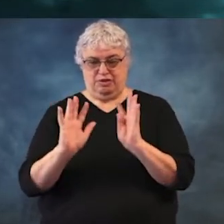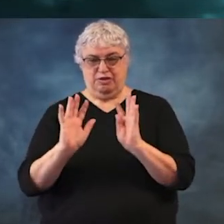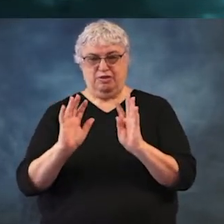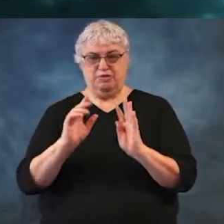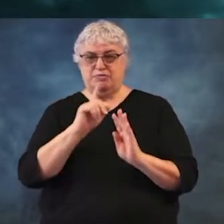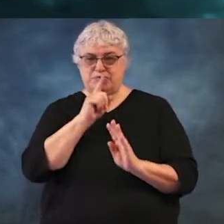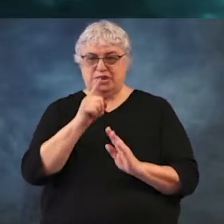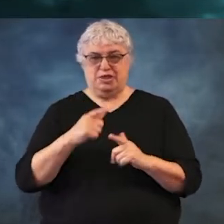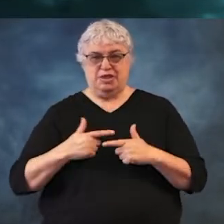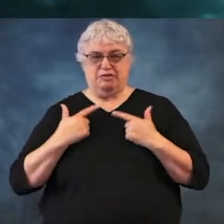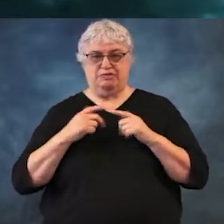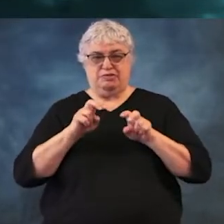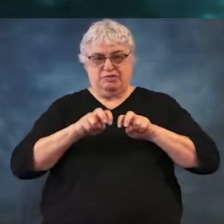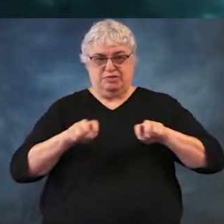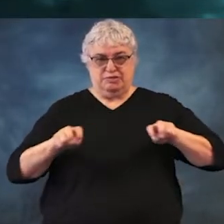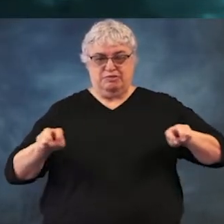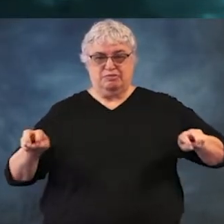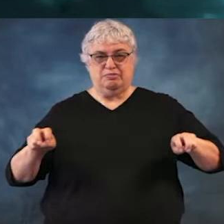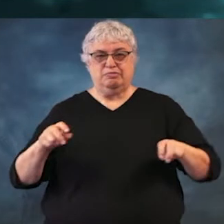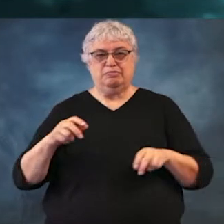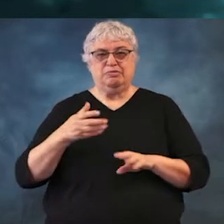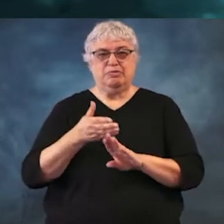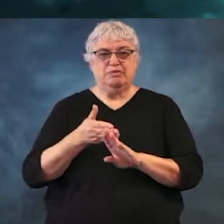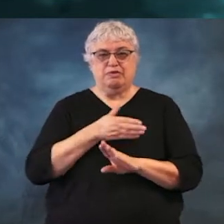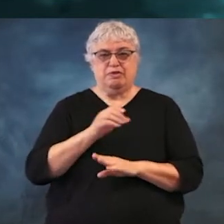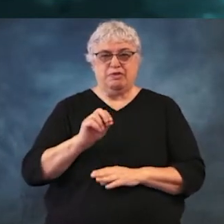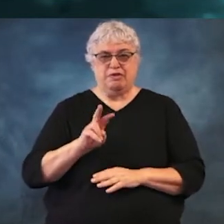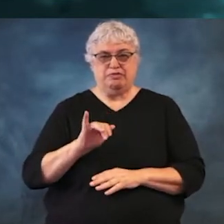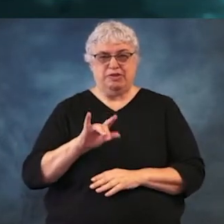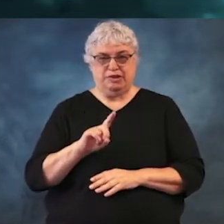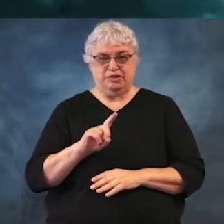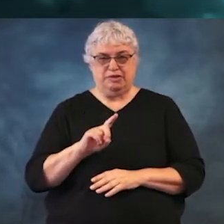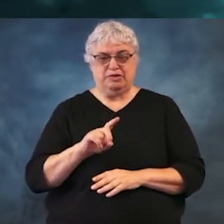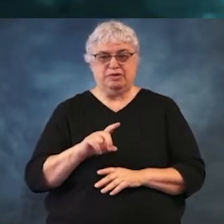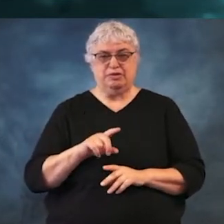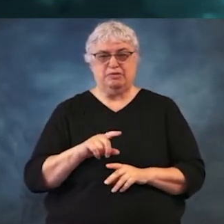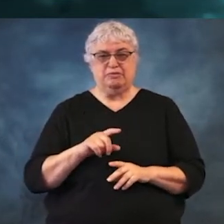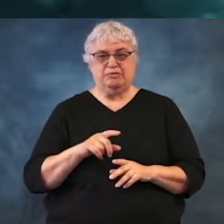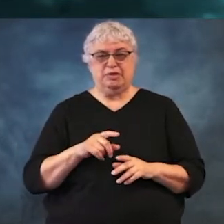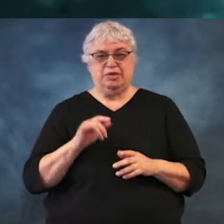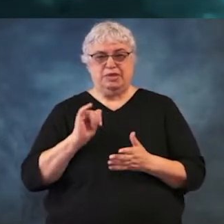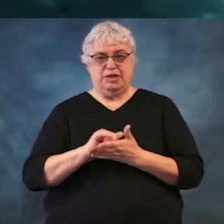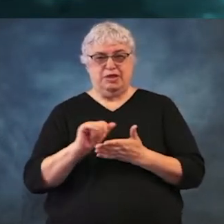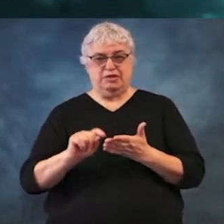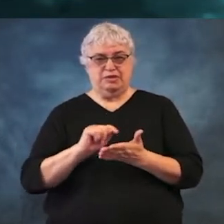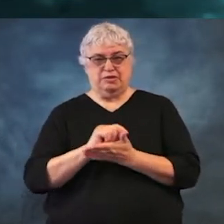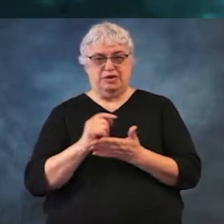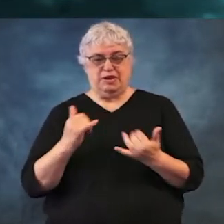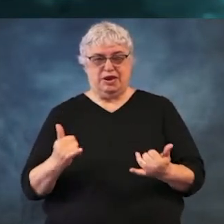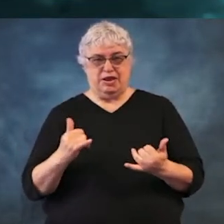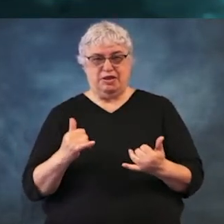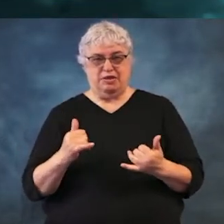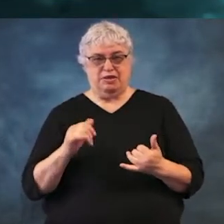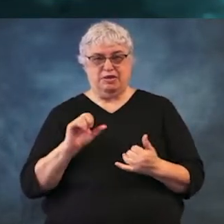pre-COVID when we were still thinking about having an in-person event as part of the